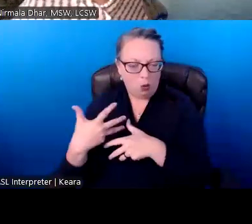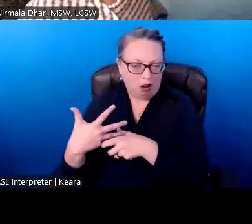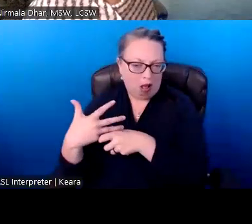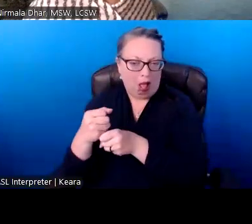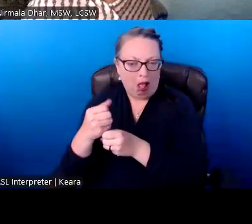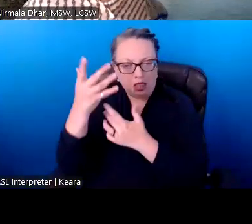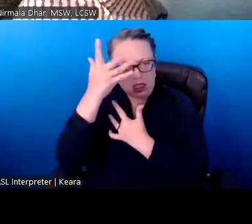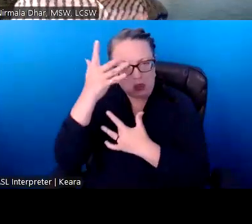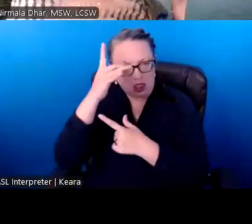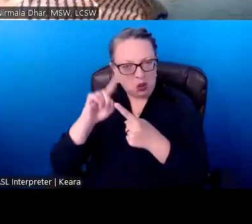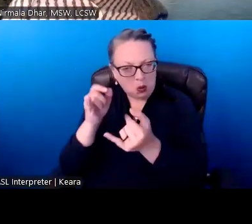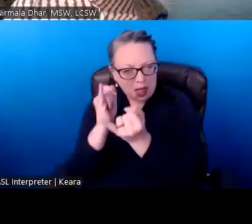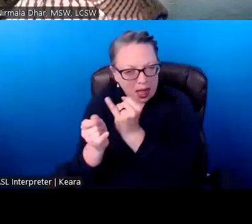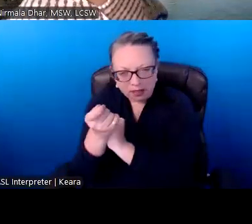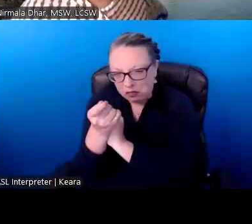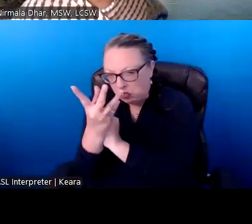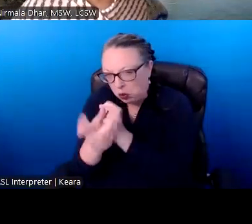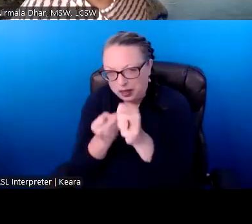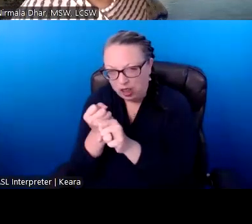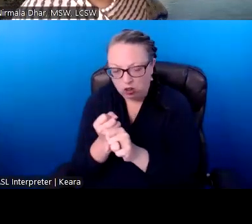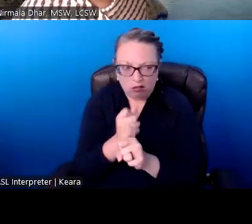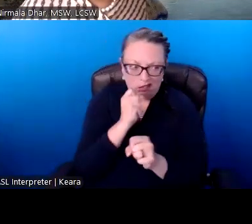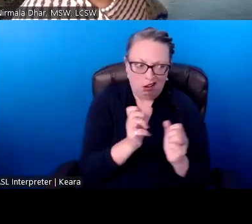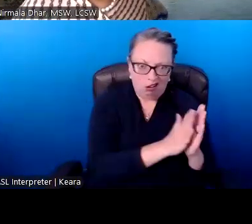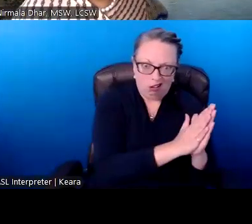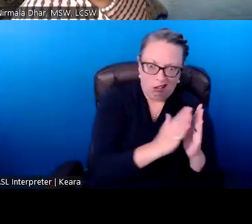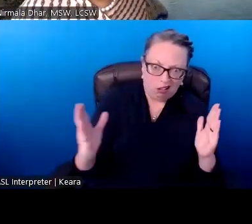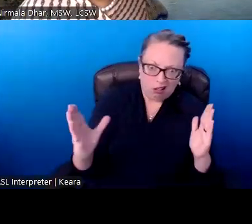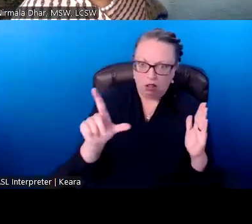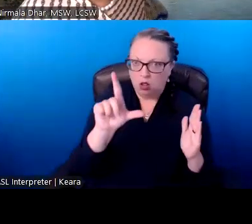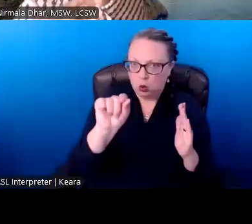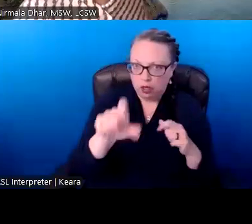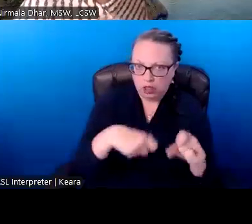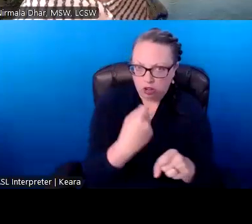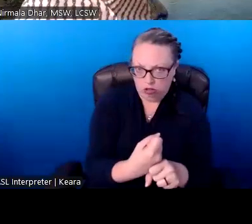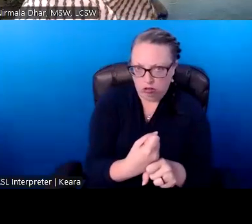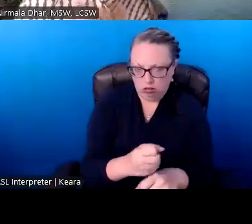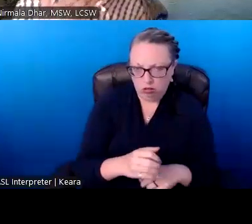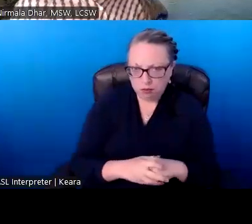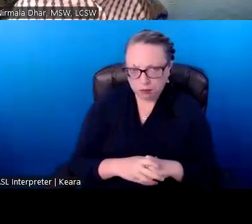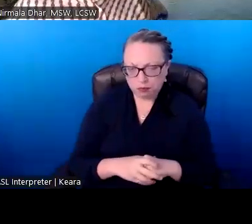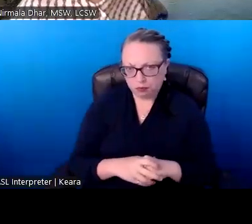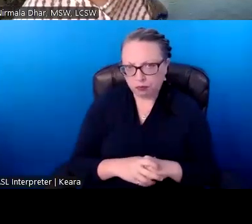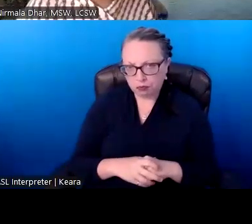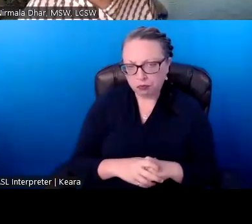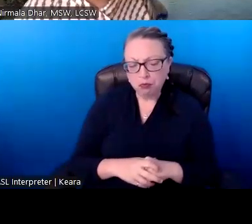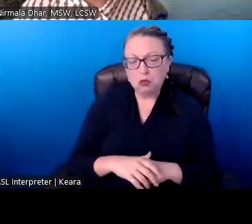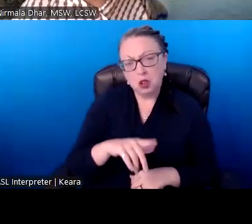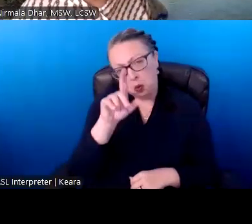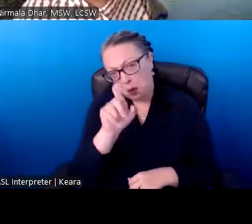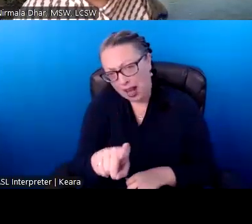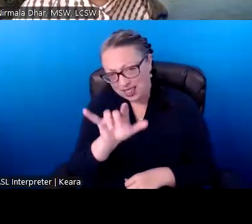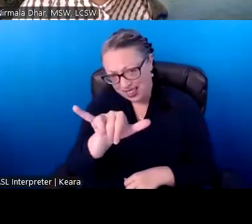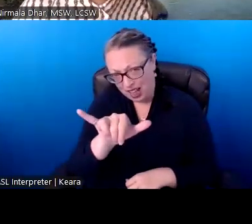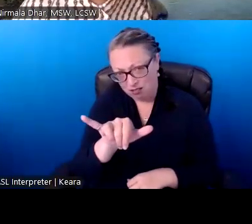years of our life as opposed to 20 years? And so I want you to ask that question to